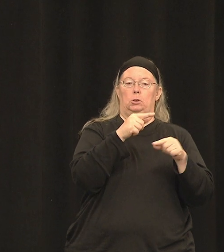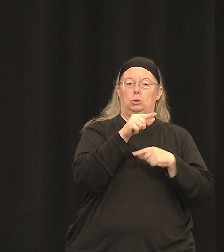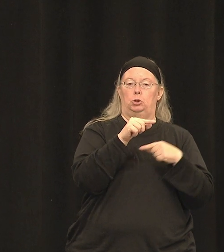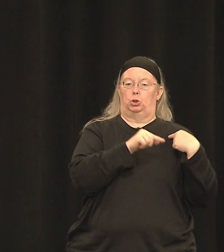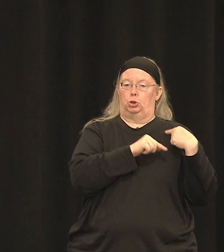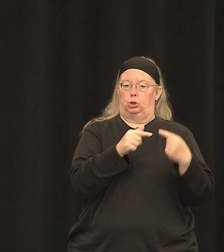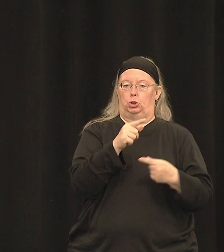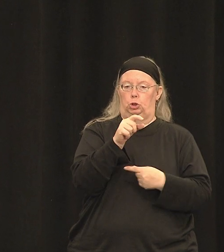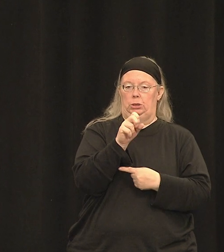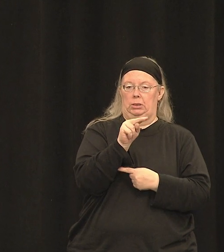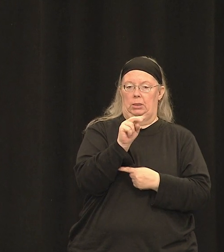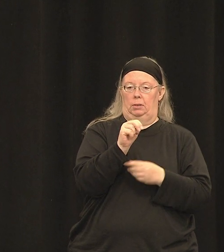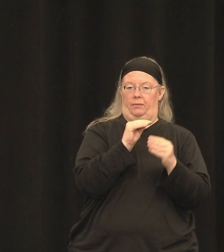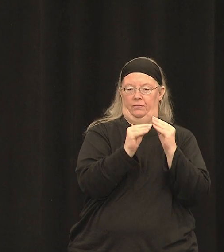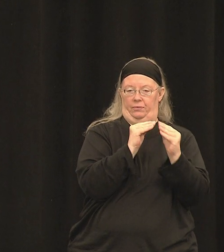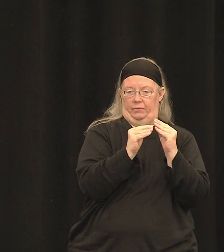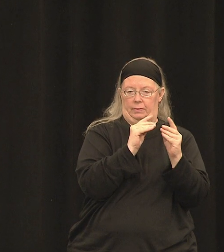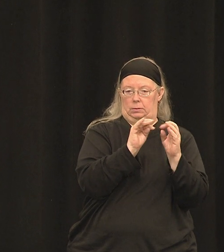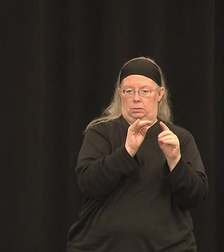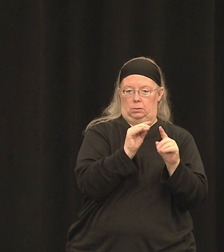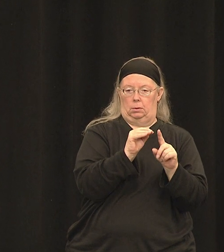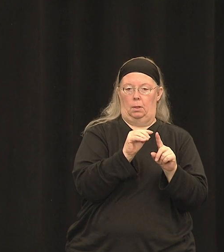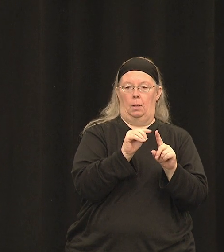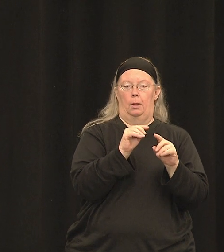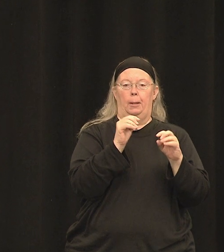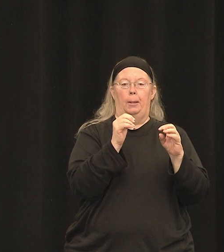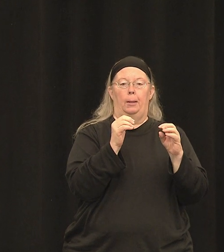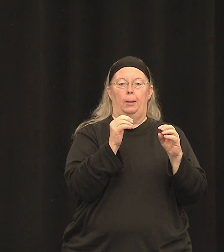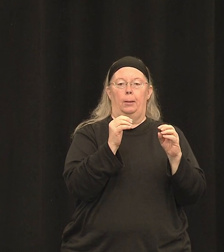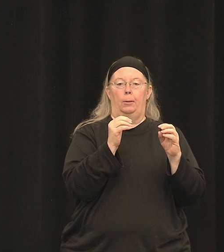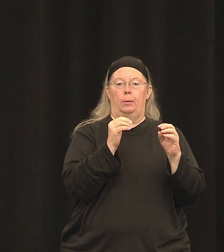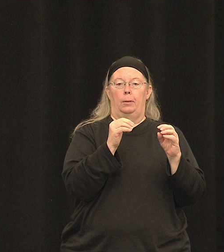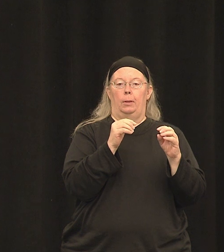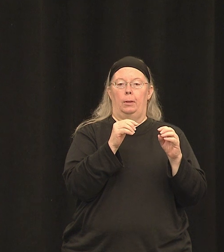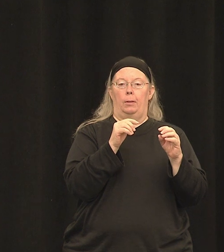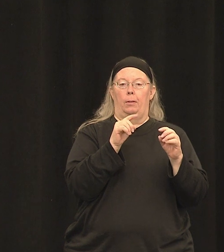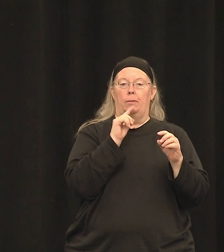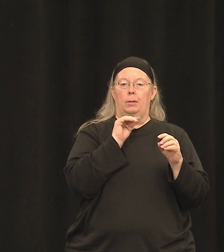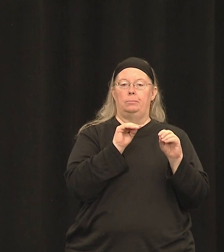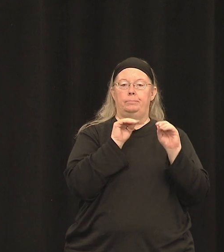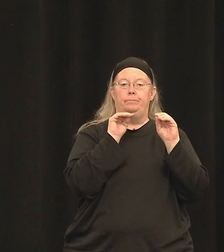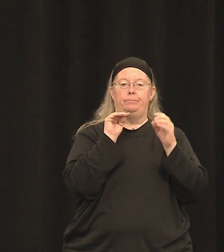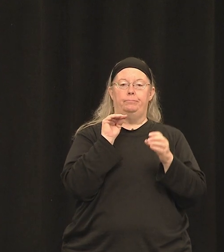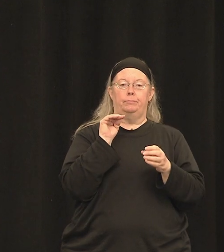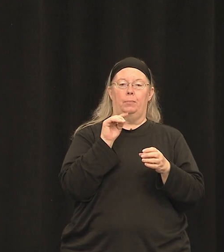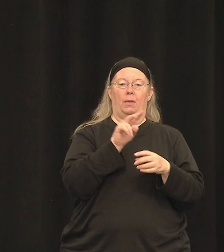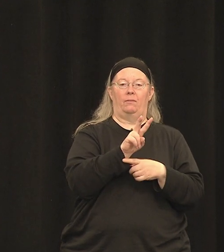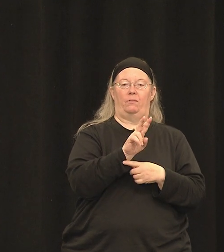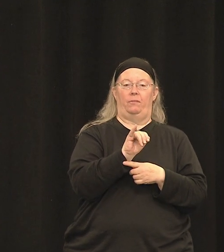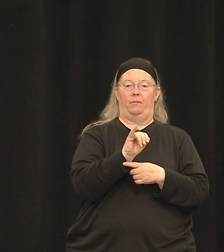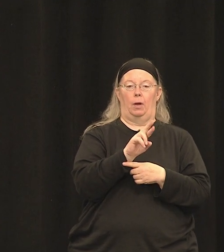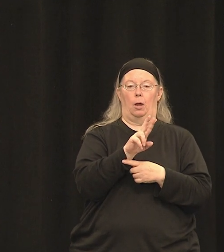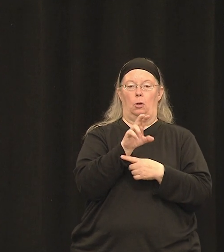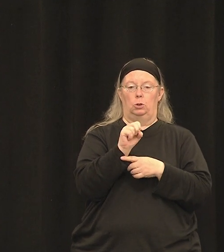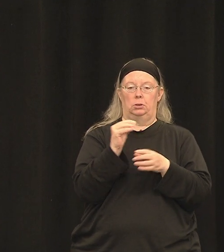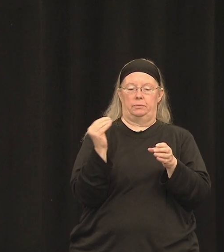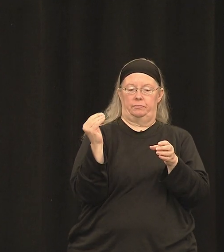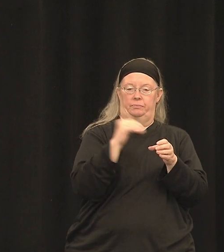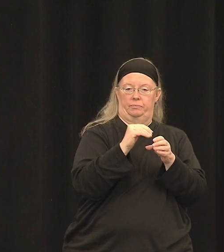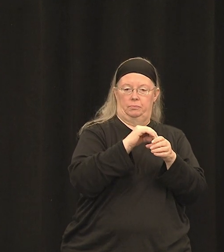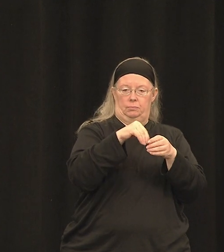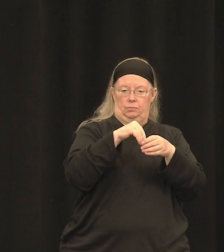That gene is then packaged into an emptied out virus or vector, much as groceries are loaded into an empty